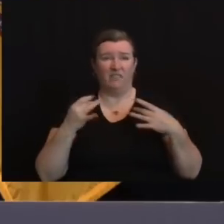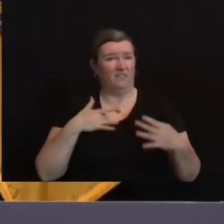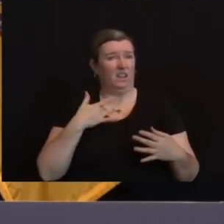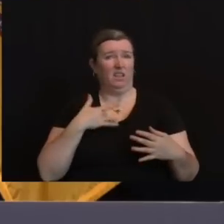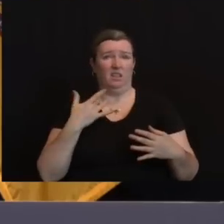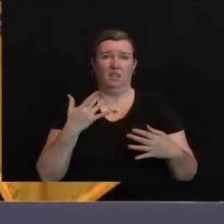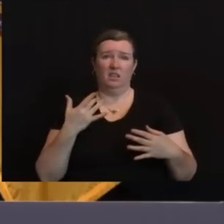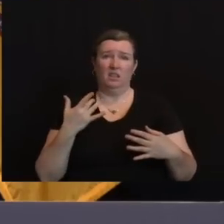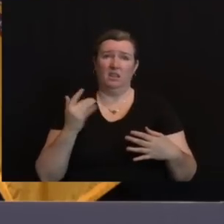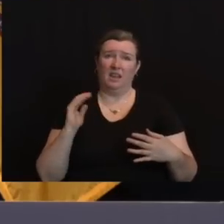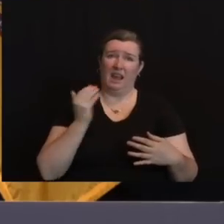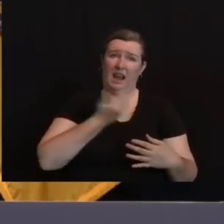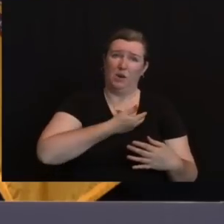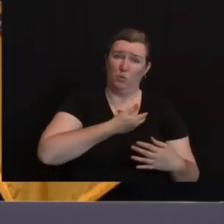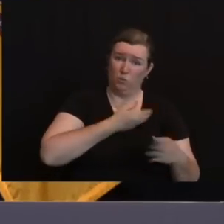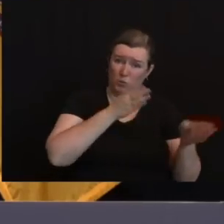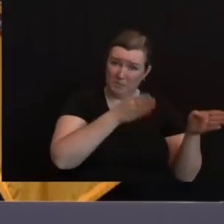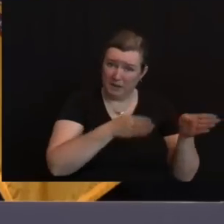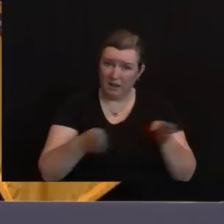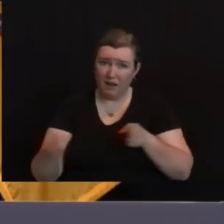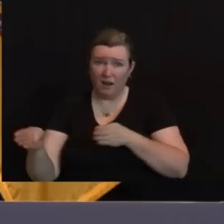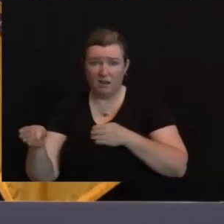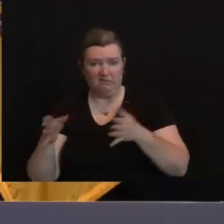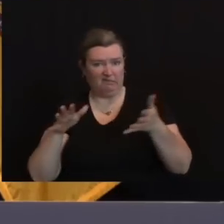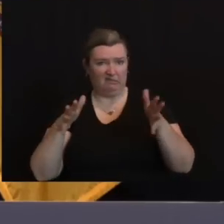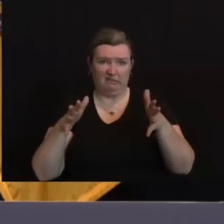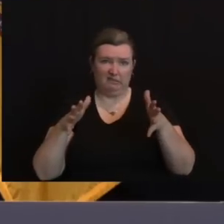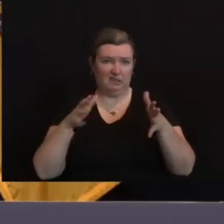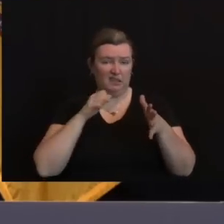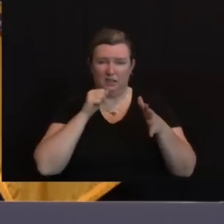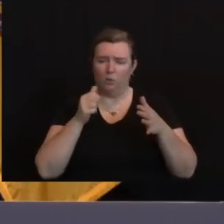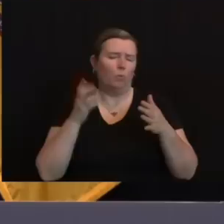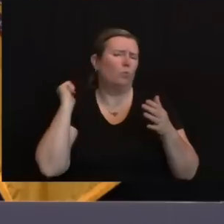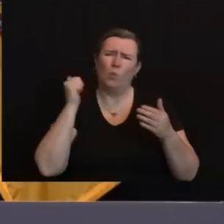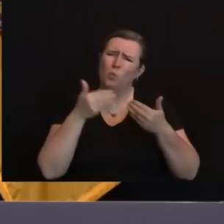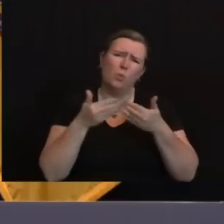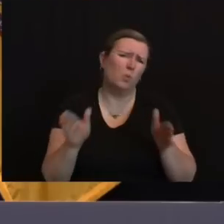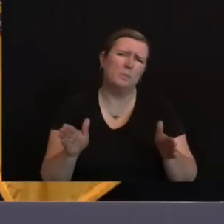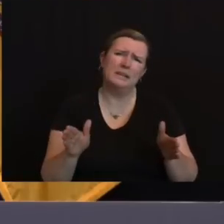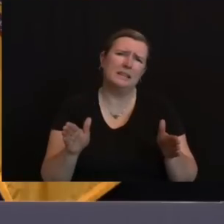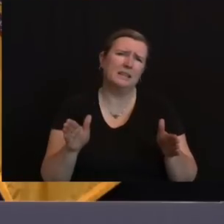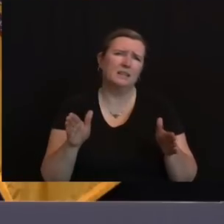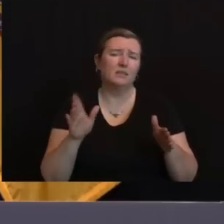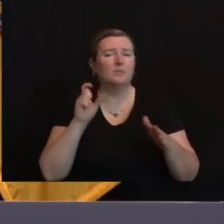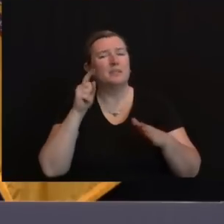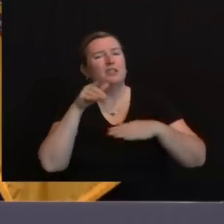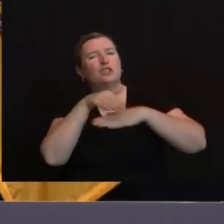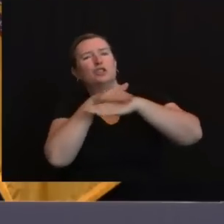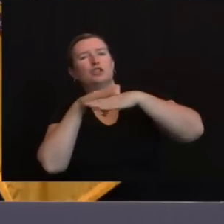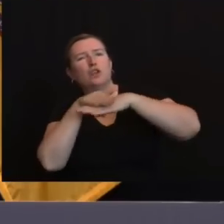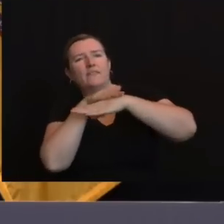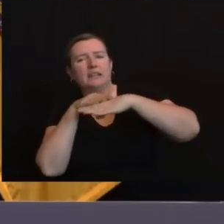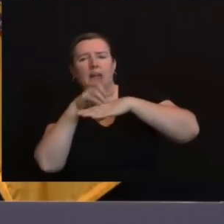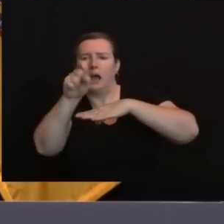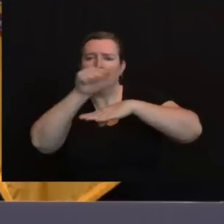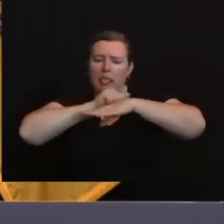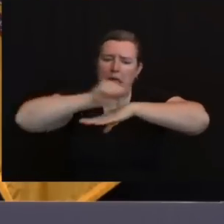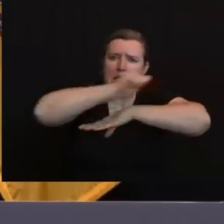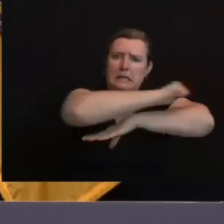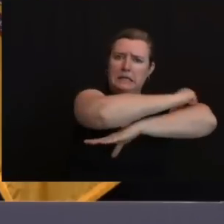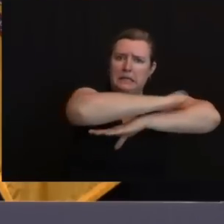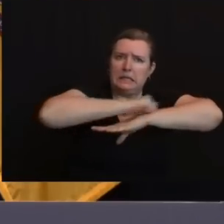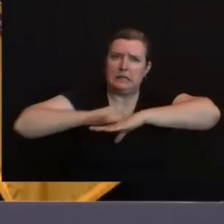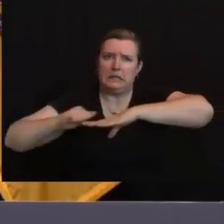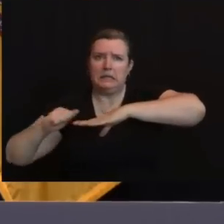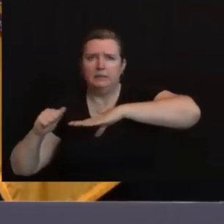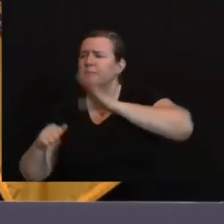protocols were in place to make sure that the surfaces were as hygienic as possible. But Ed, any